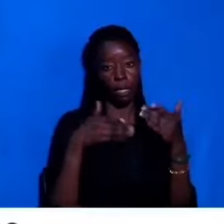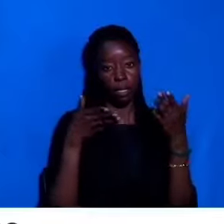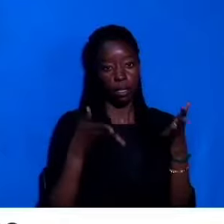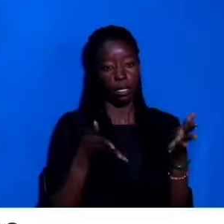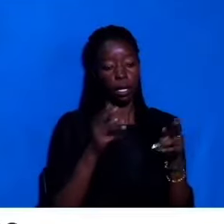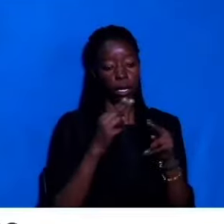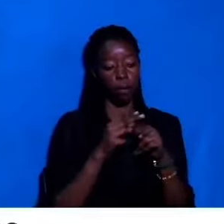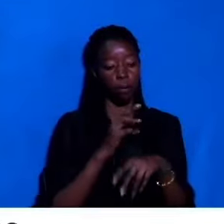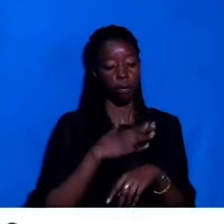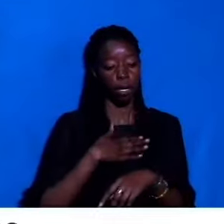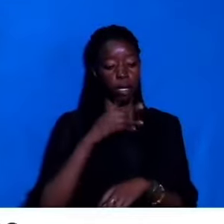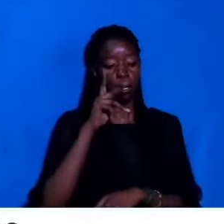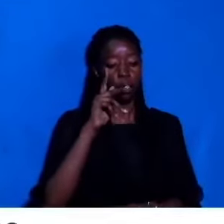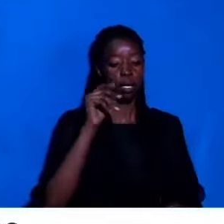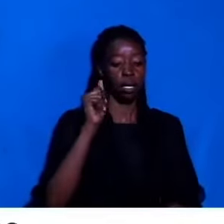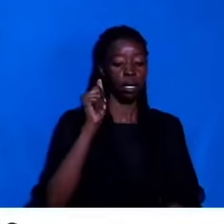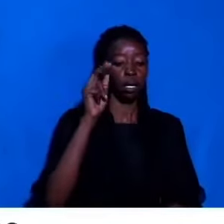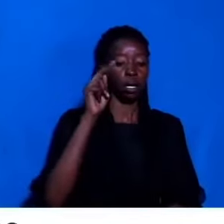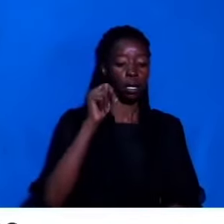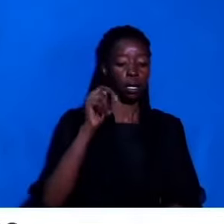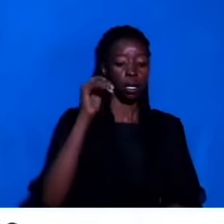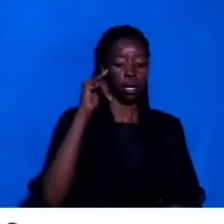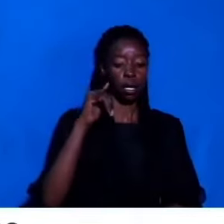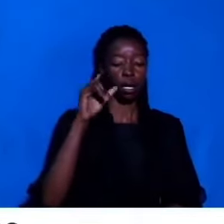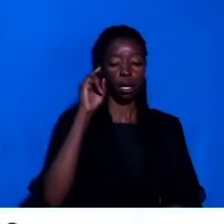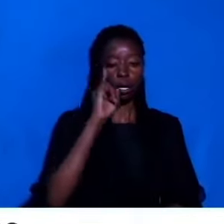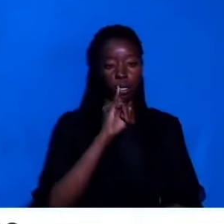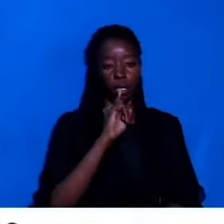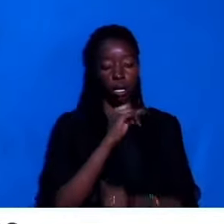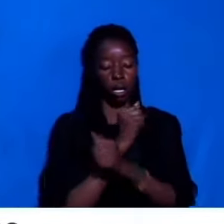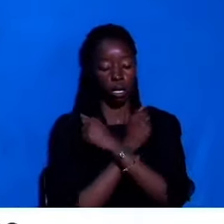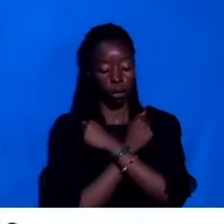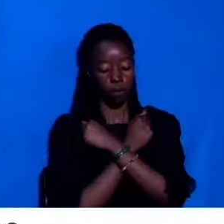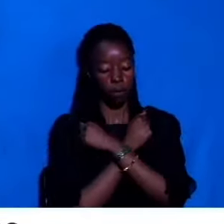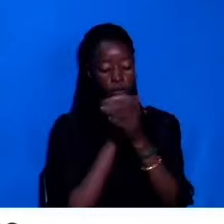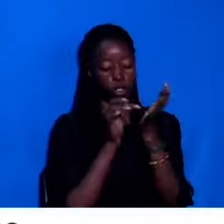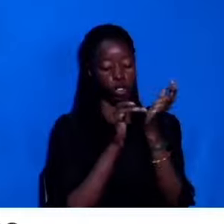Kanye, and I love Jesus Christ, who is my Lord and Savior.